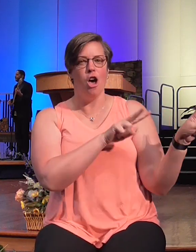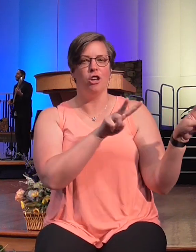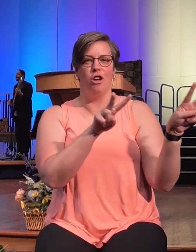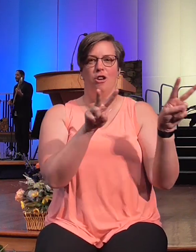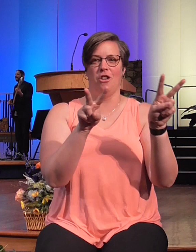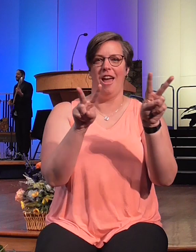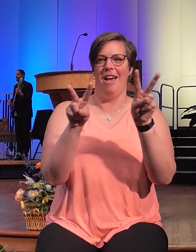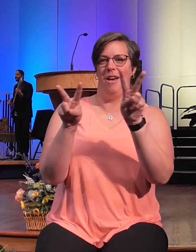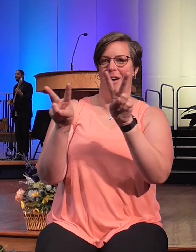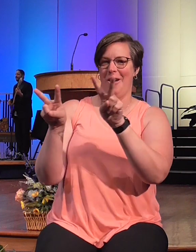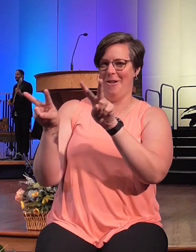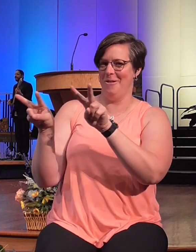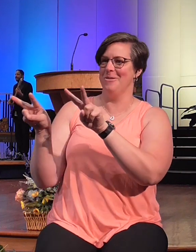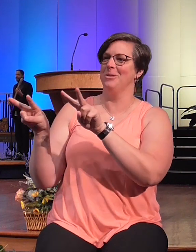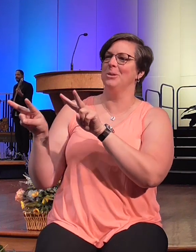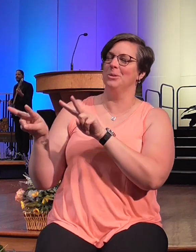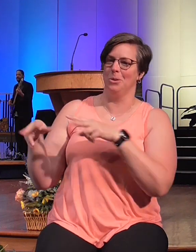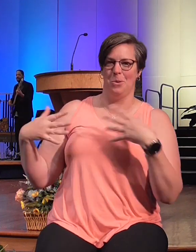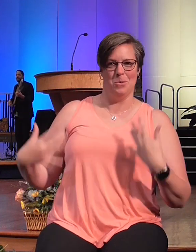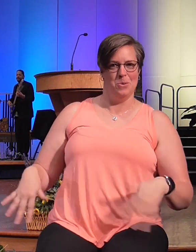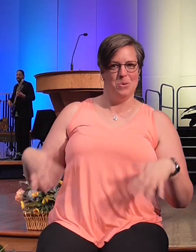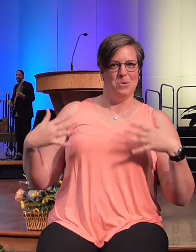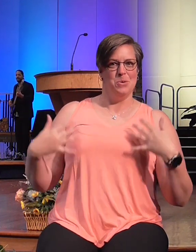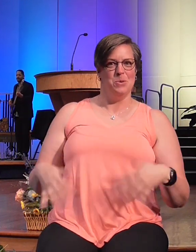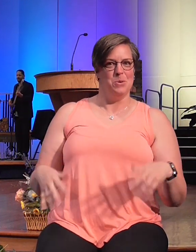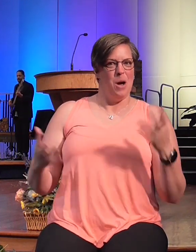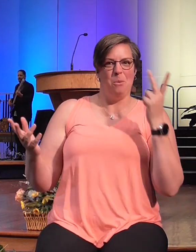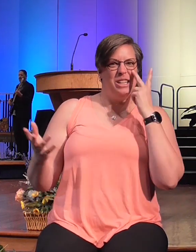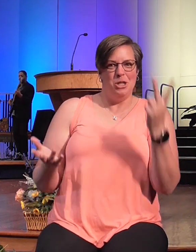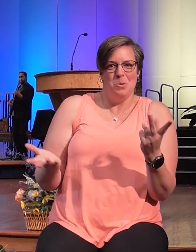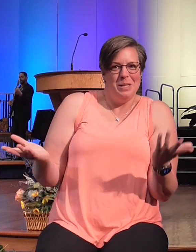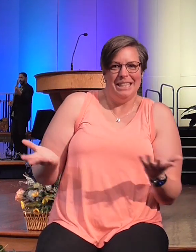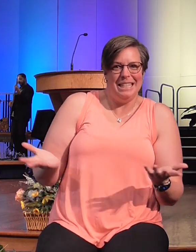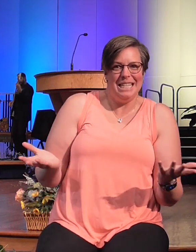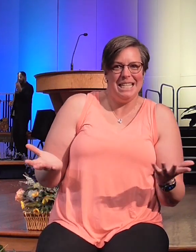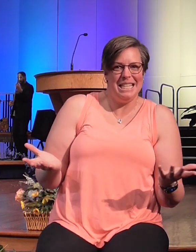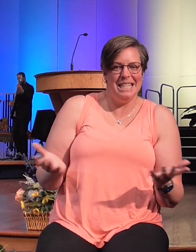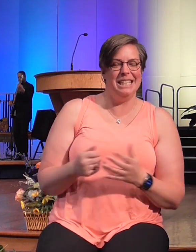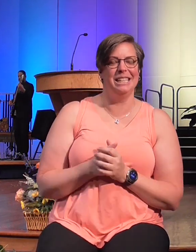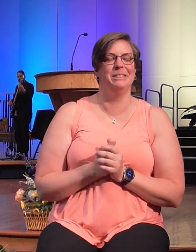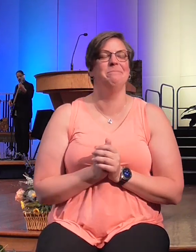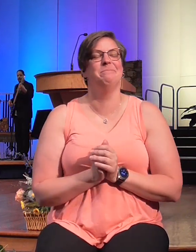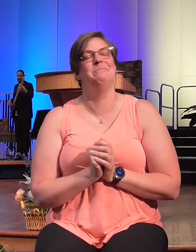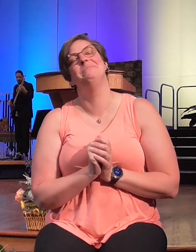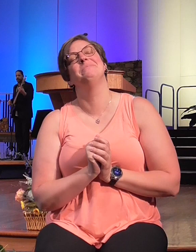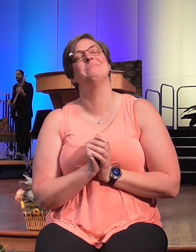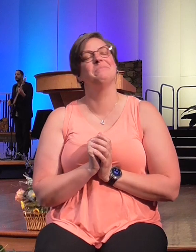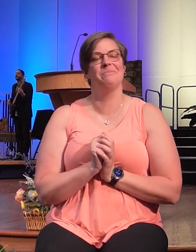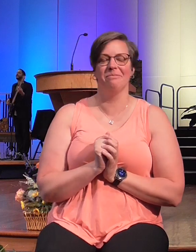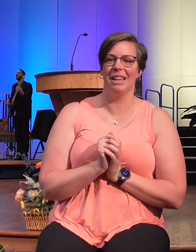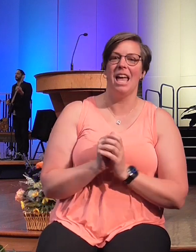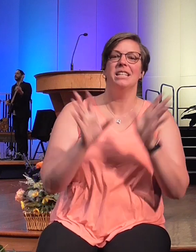girl. Look around and tell me what you see.